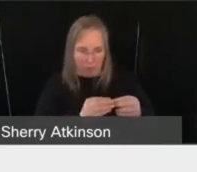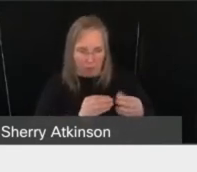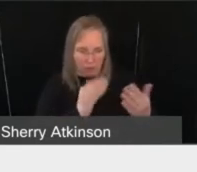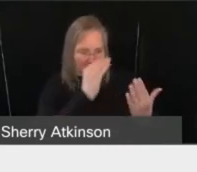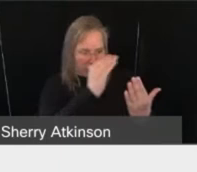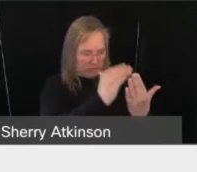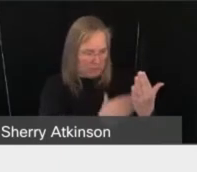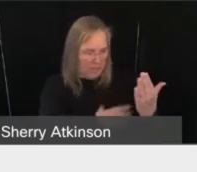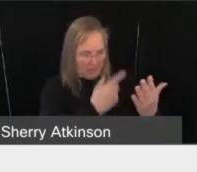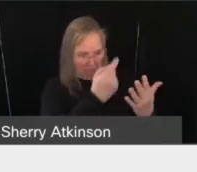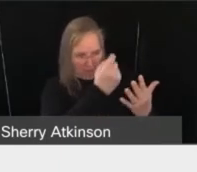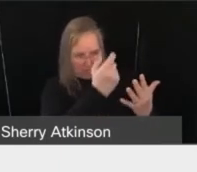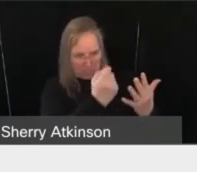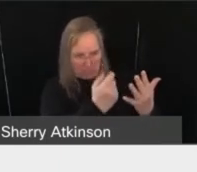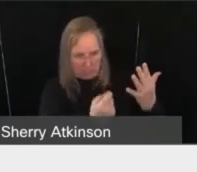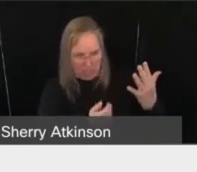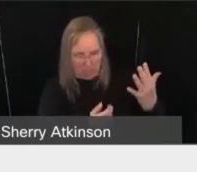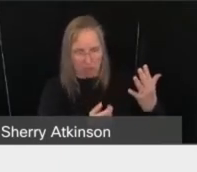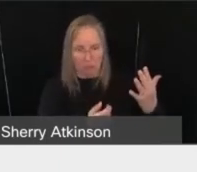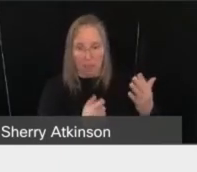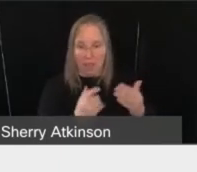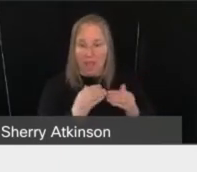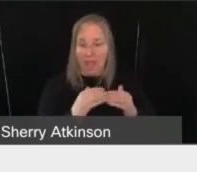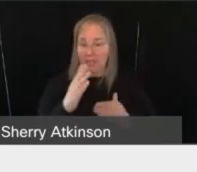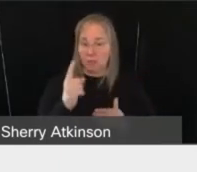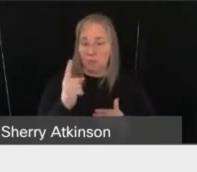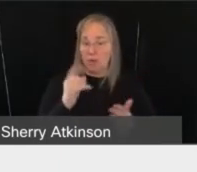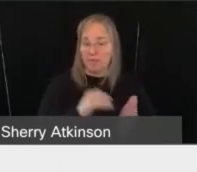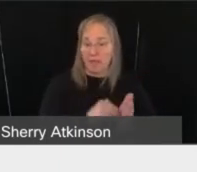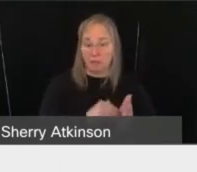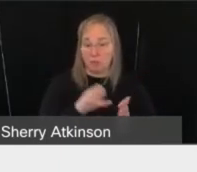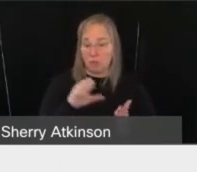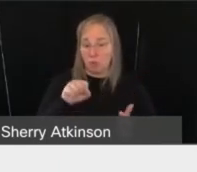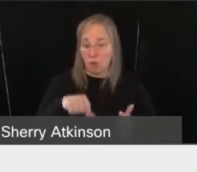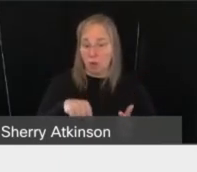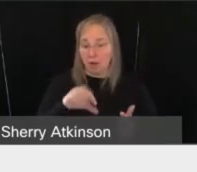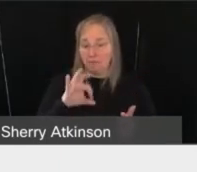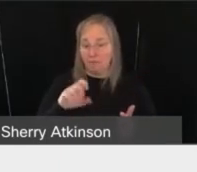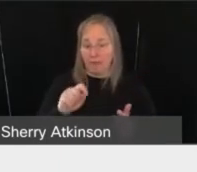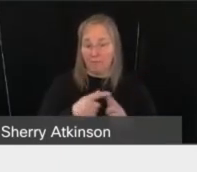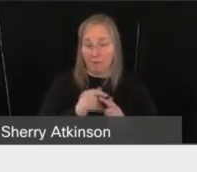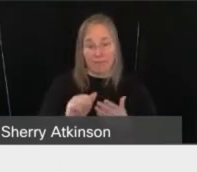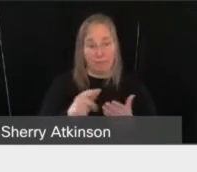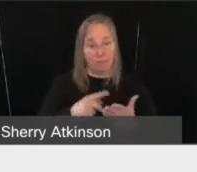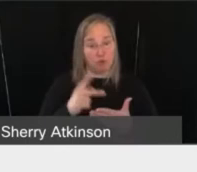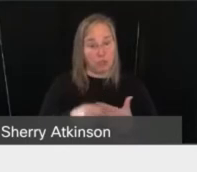least 1,000 square feet or so out of the project. So it's